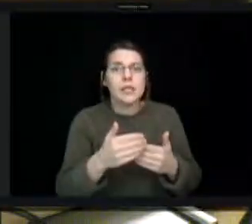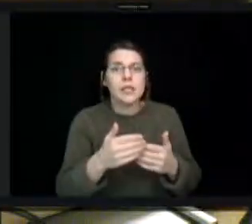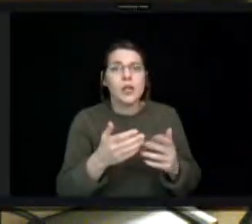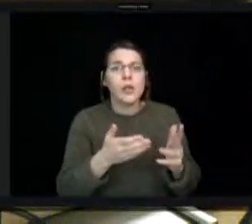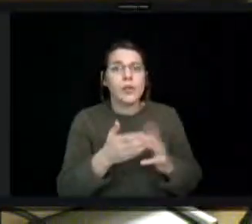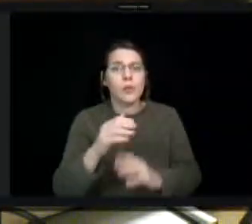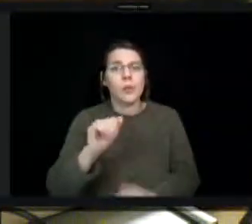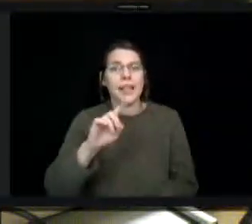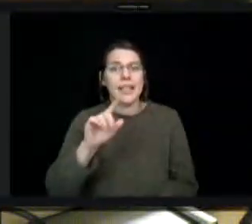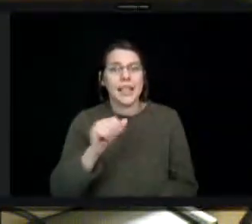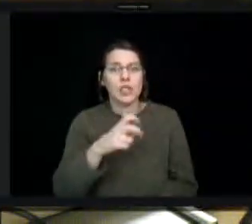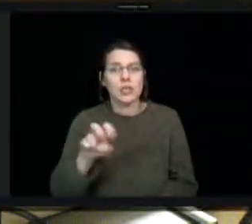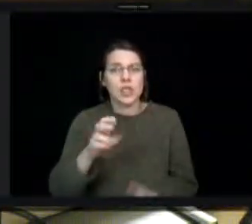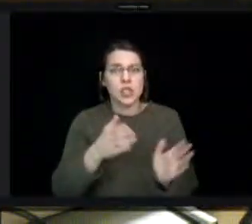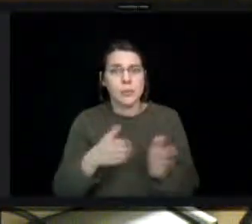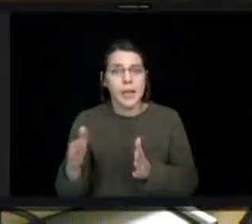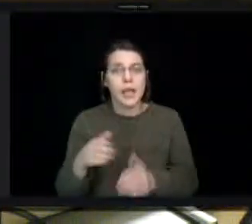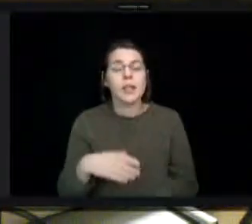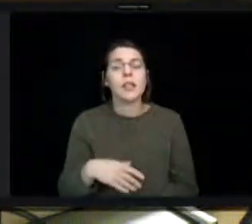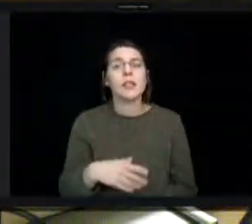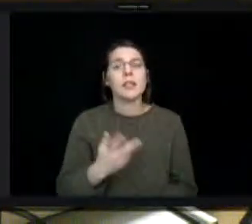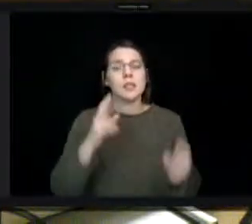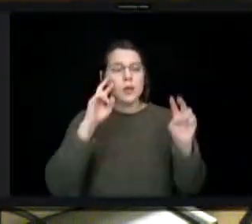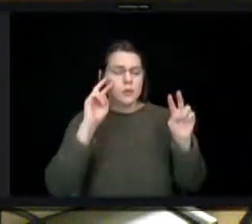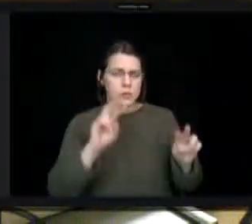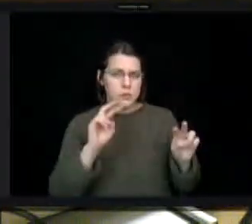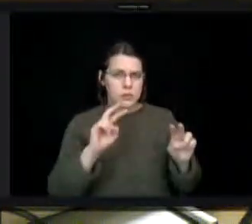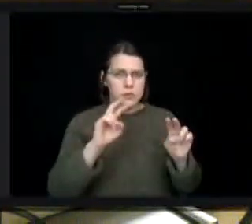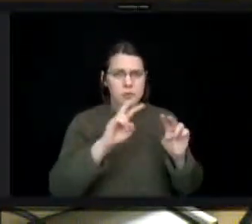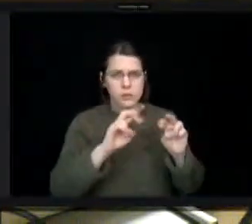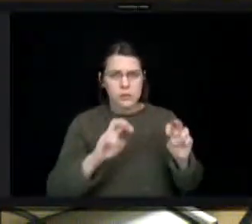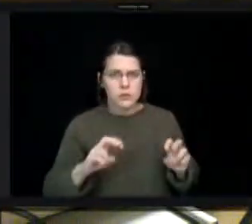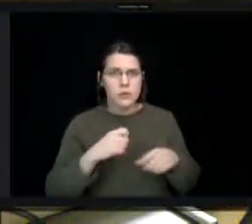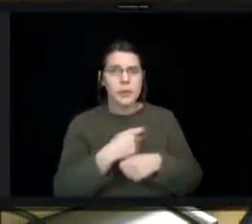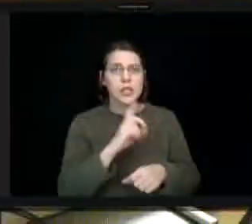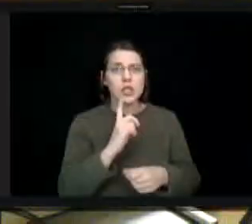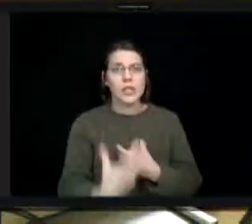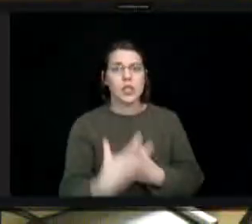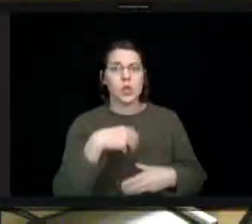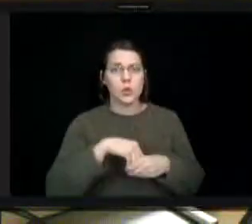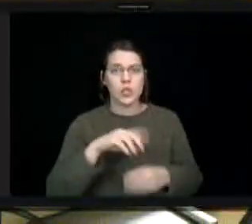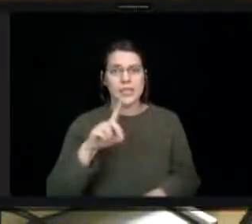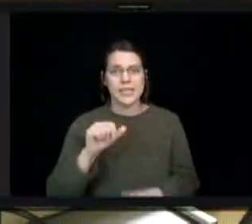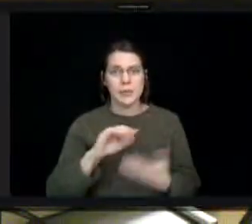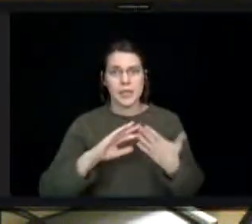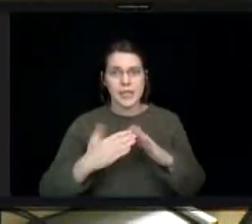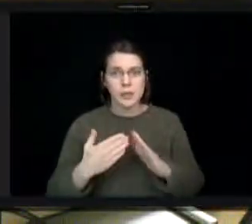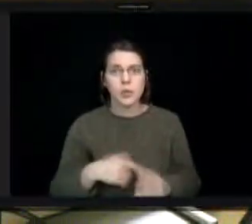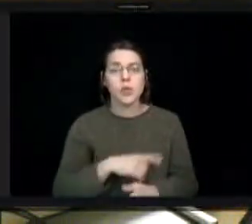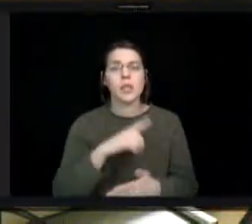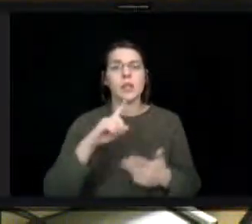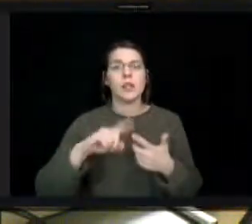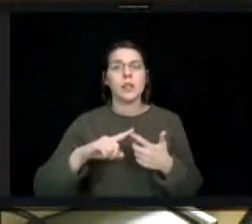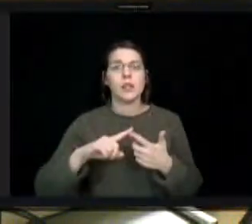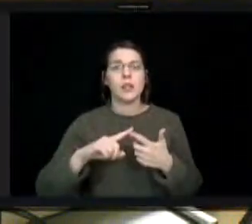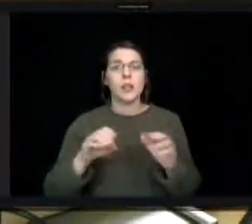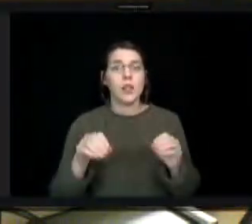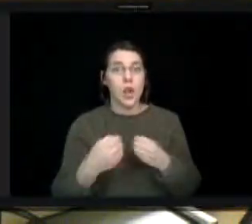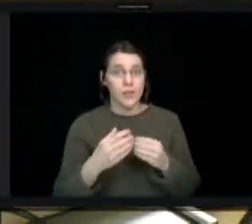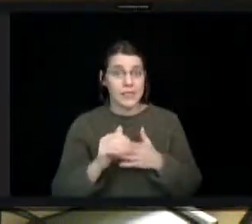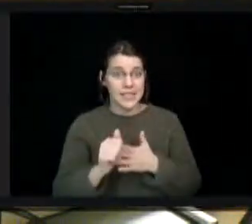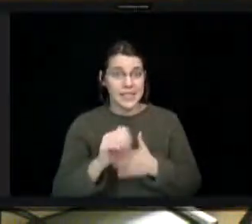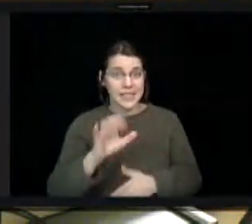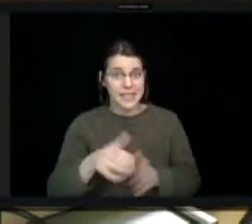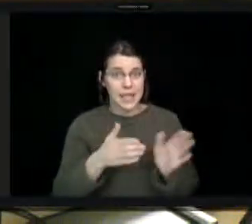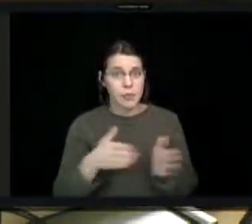Right. So looking at ensuring that there was inclusion with our disability community. The office that leads that